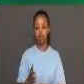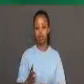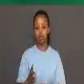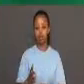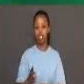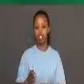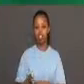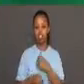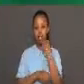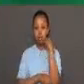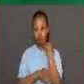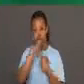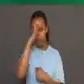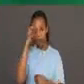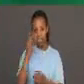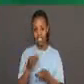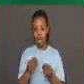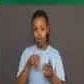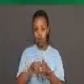its roots in the soil.